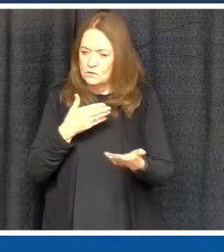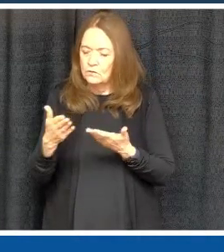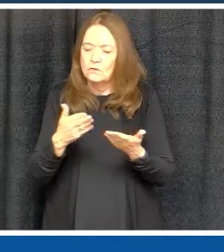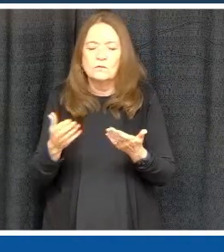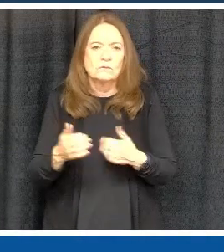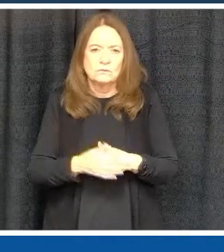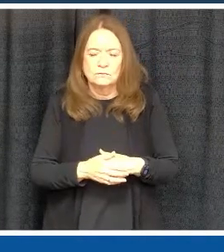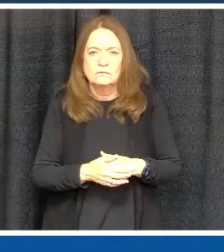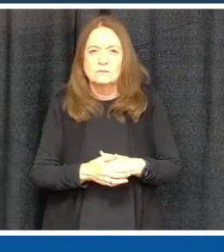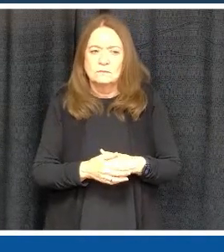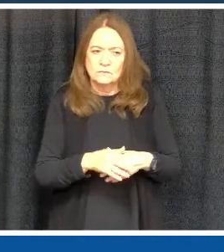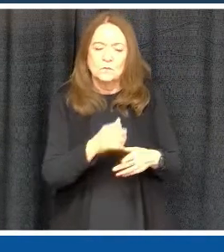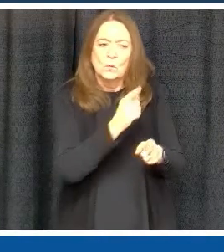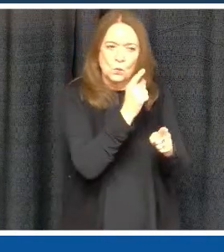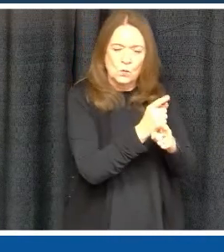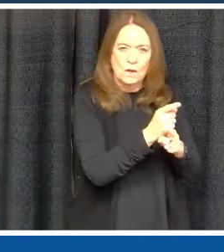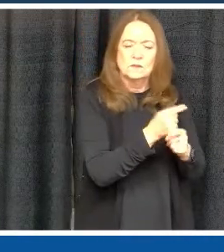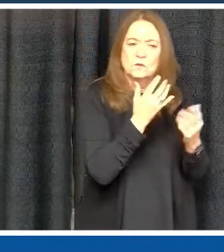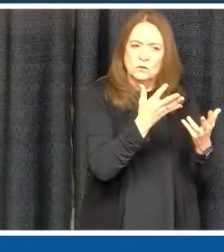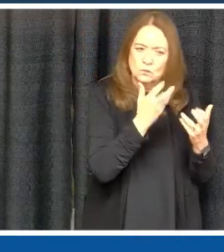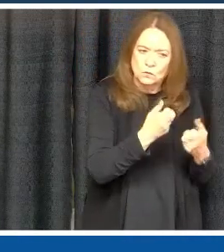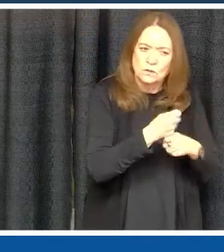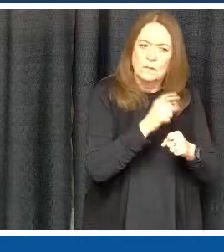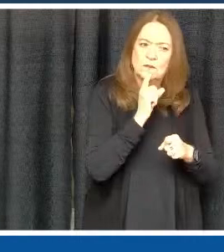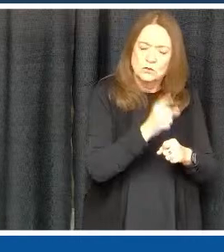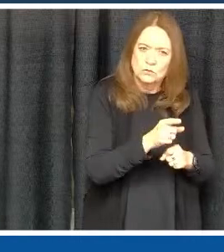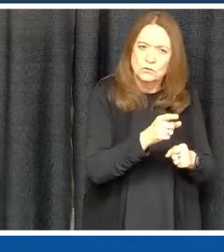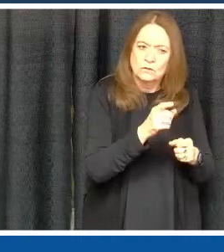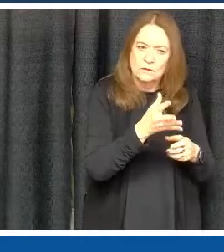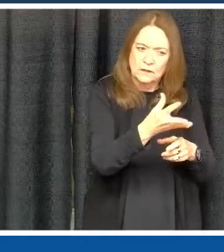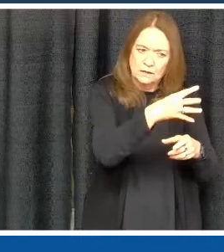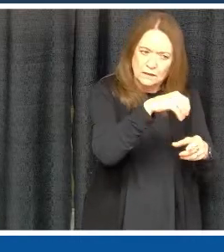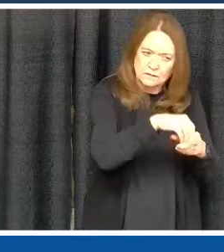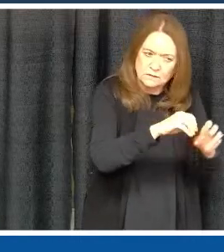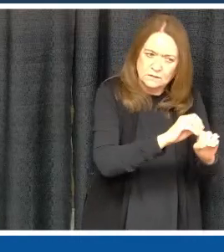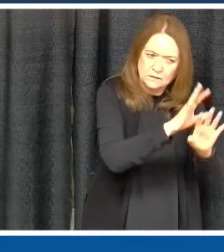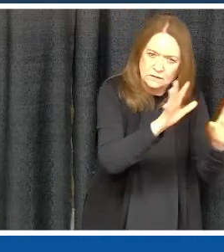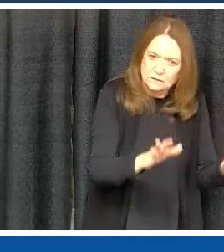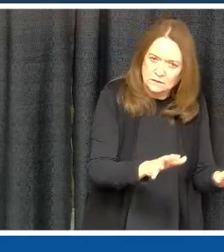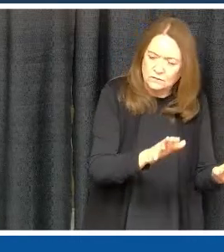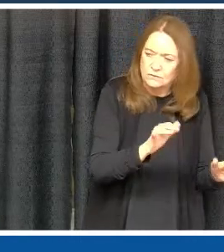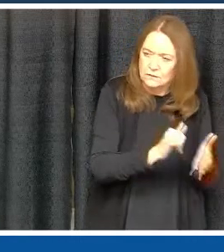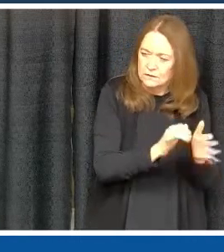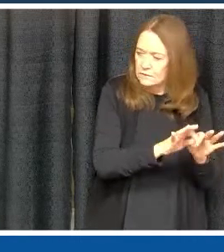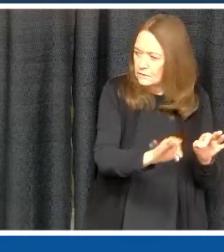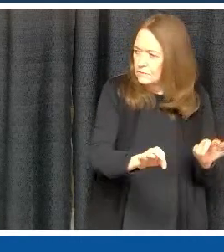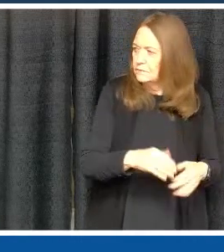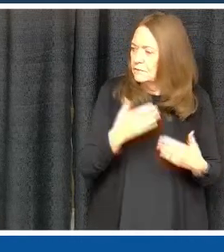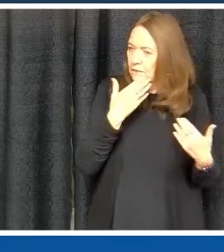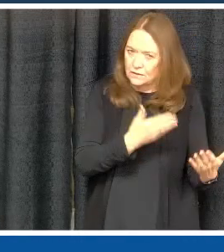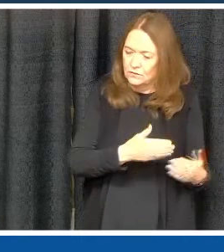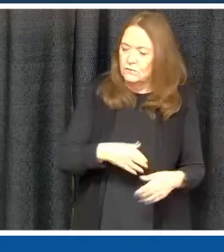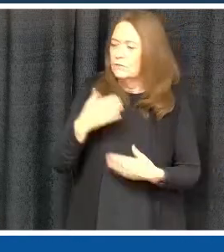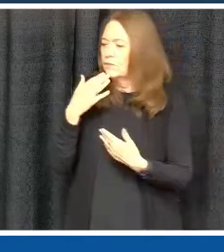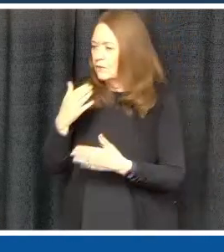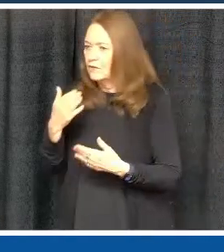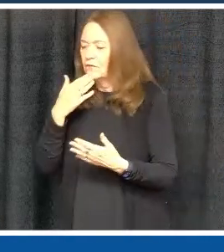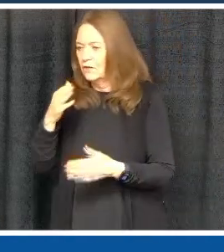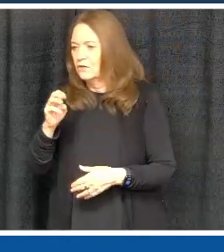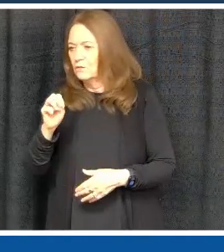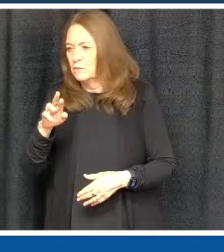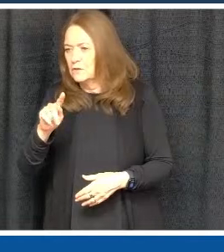community. Exactly. So I just wanted to make sure it speaks to You that. got it. Thank you. Thank you, Mr.